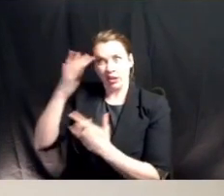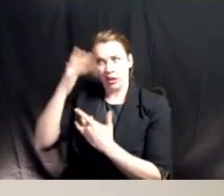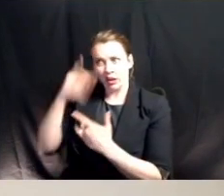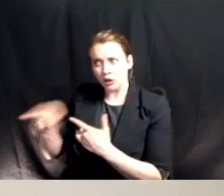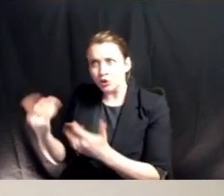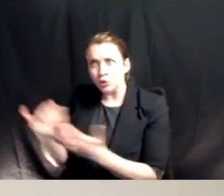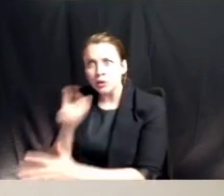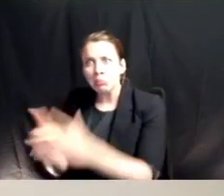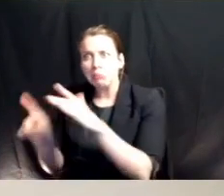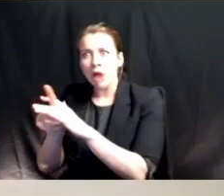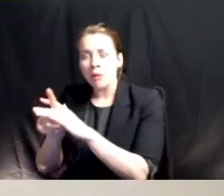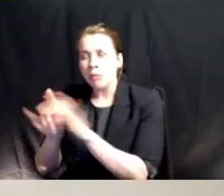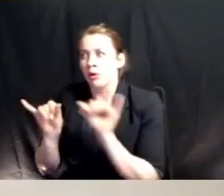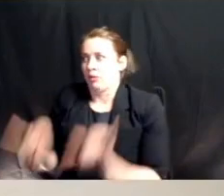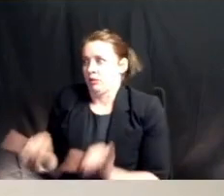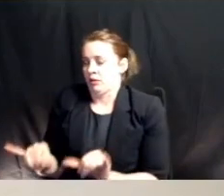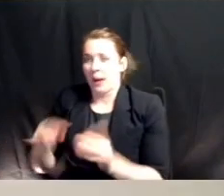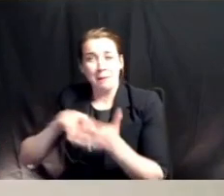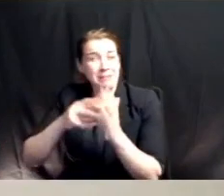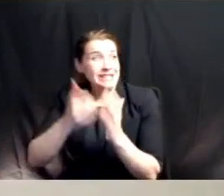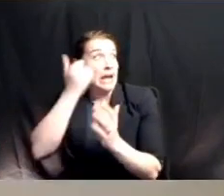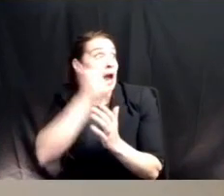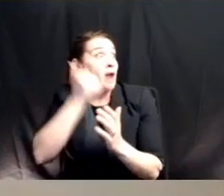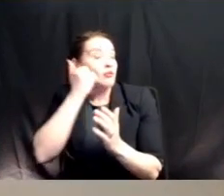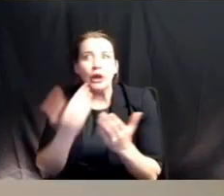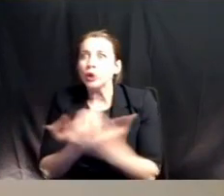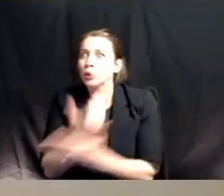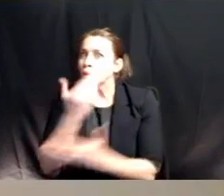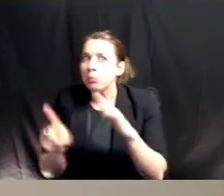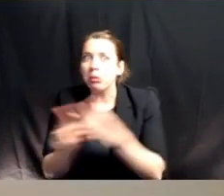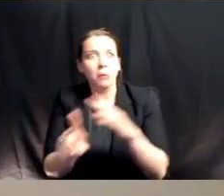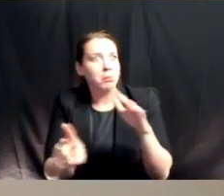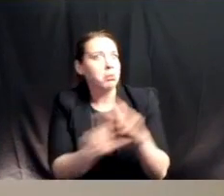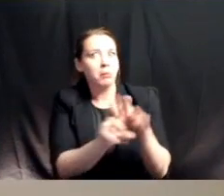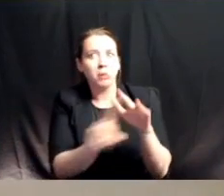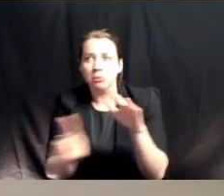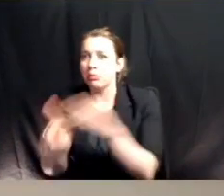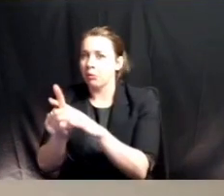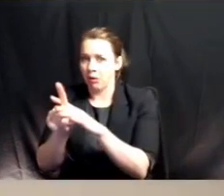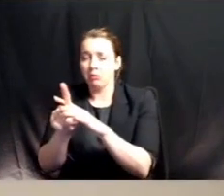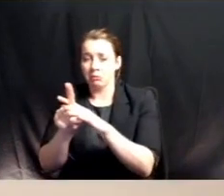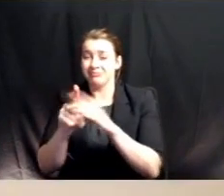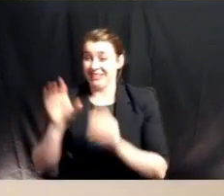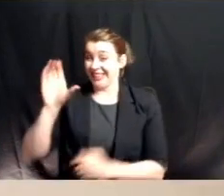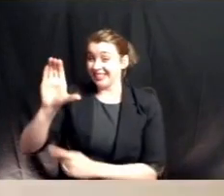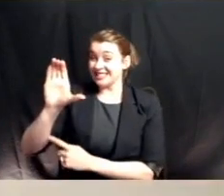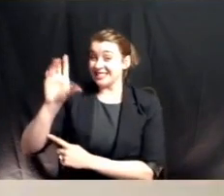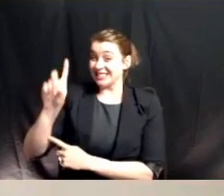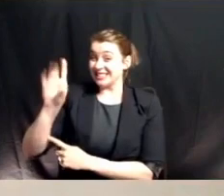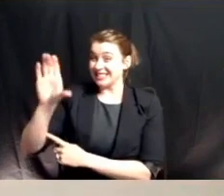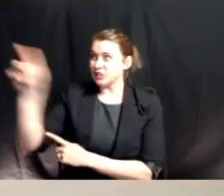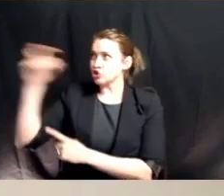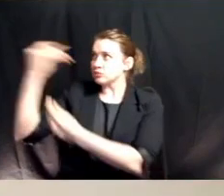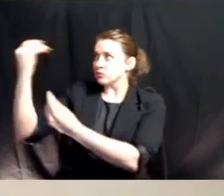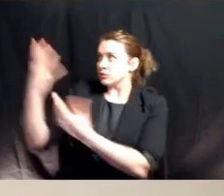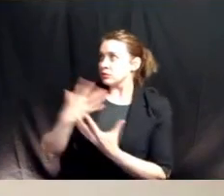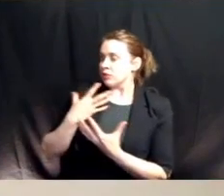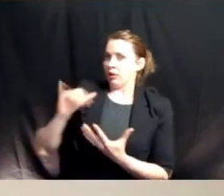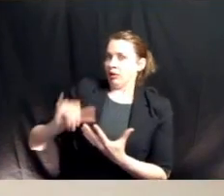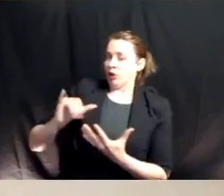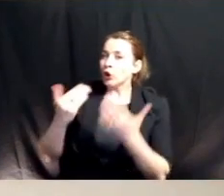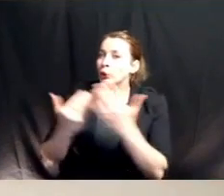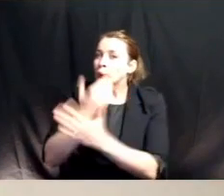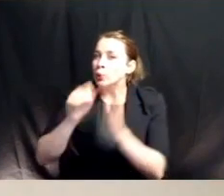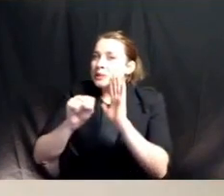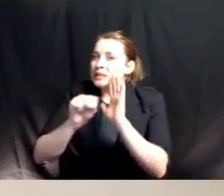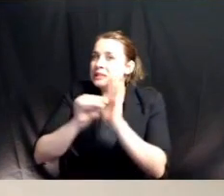out almost every day. Just 2 weeks ago, the CDC added some additional symptoms that seem to be coming up with increased frequency